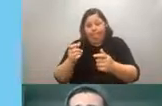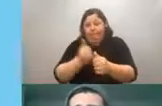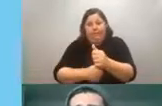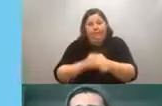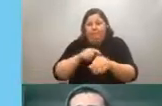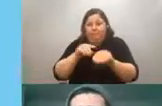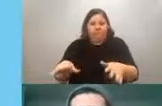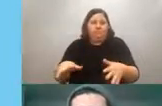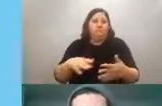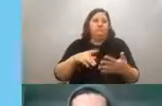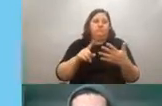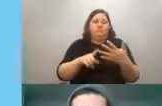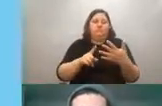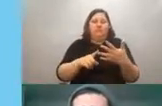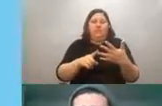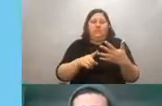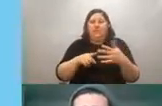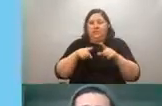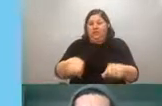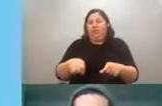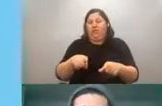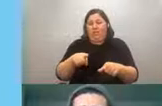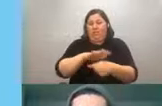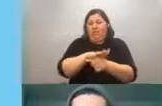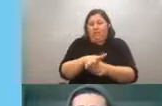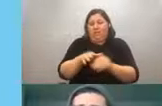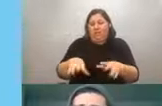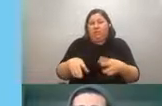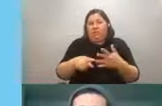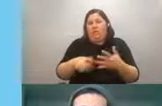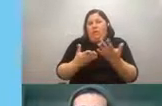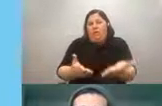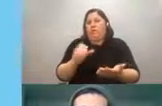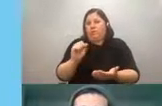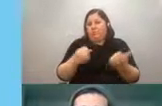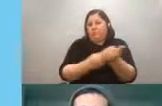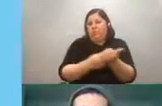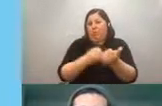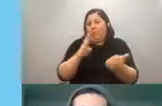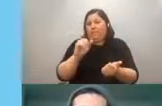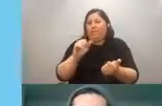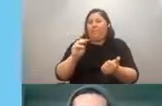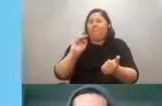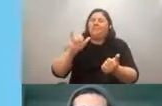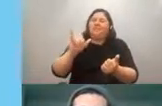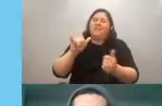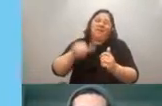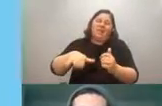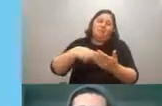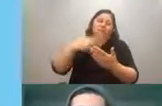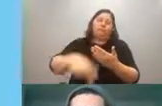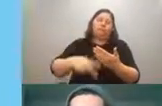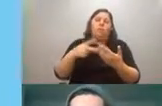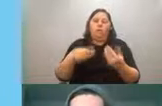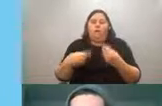two years ago in the midst of the pandemic uh support theme which was um a program that offered uh